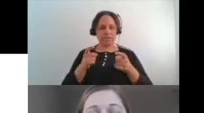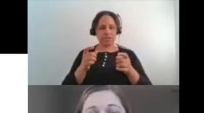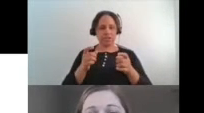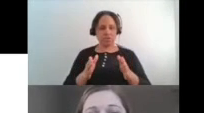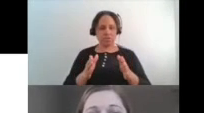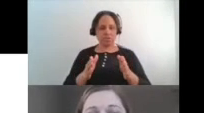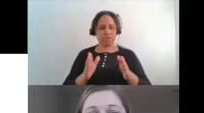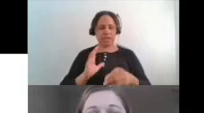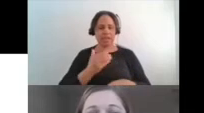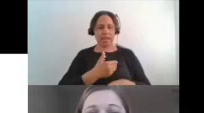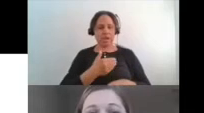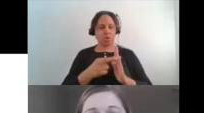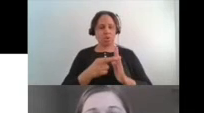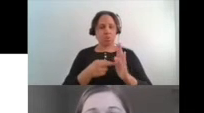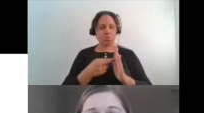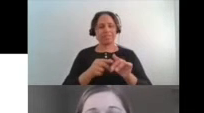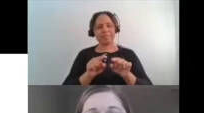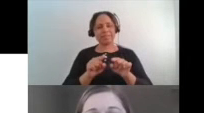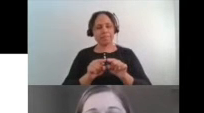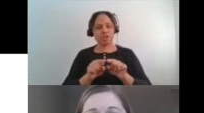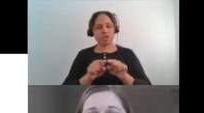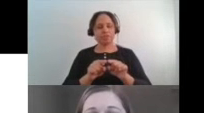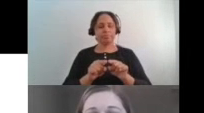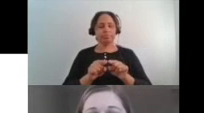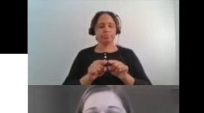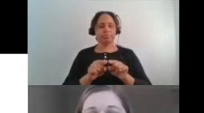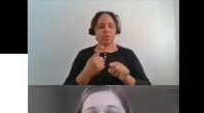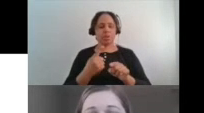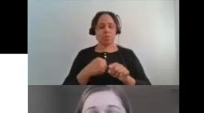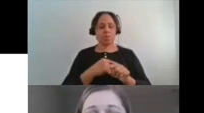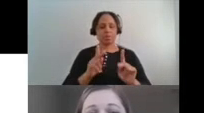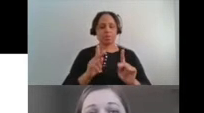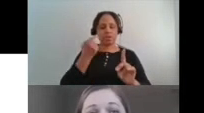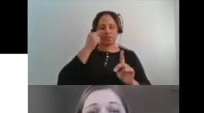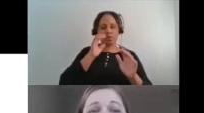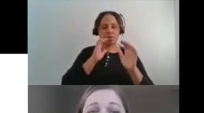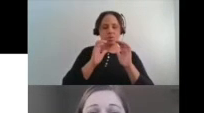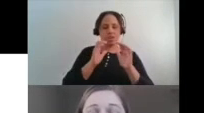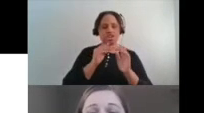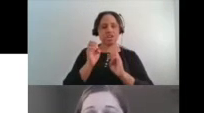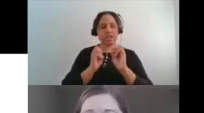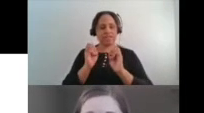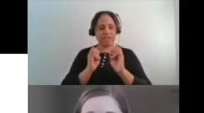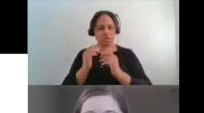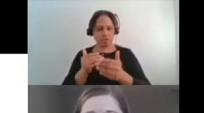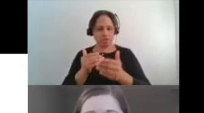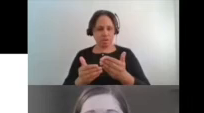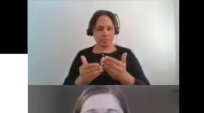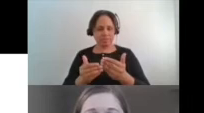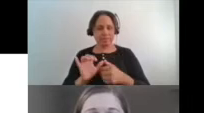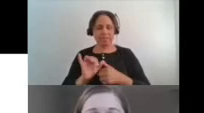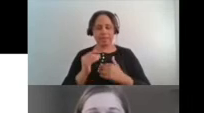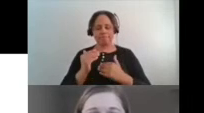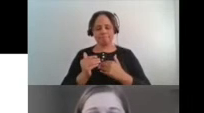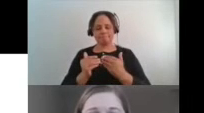is really, they're very similar. The point person for communication through the evaluation process. It's kind of a phased evaluation is